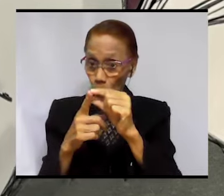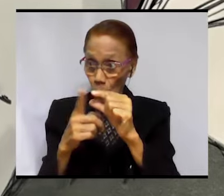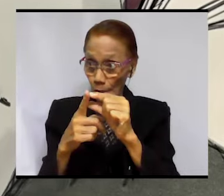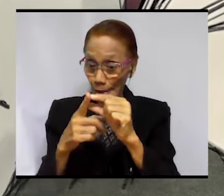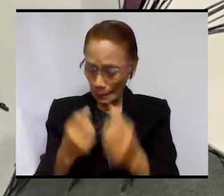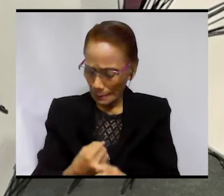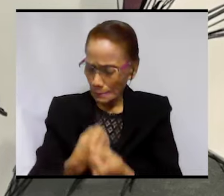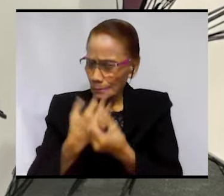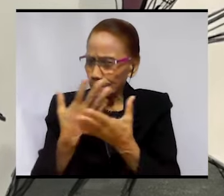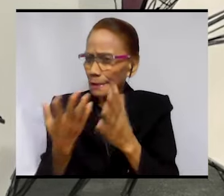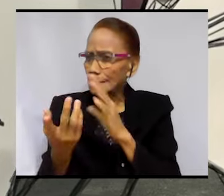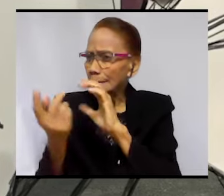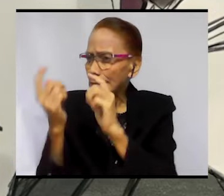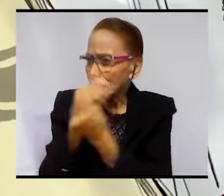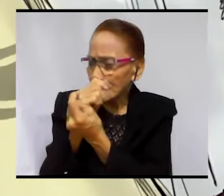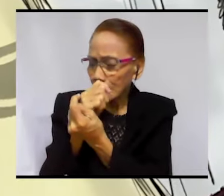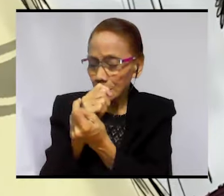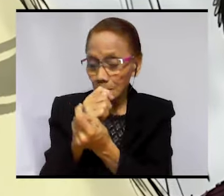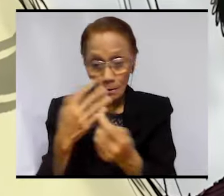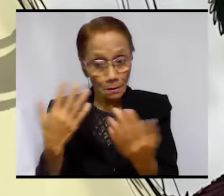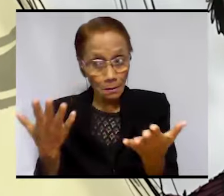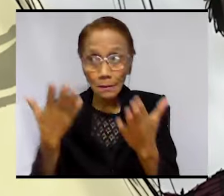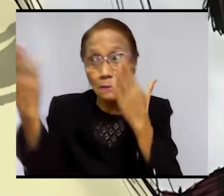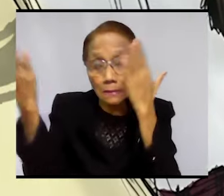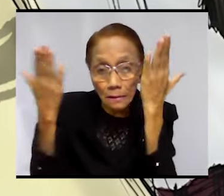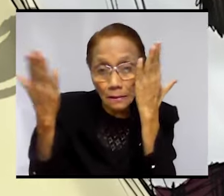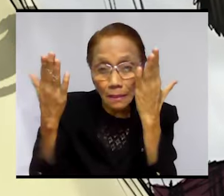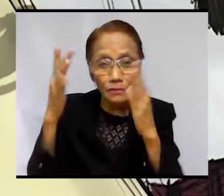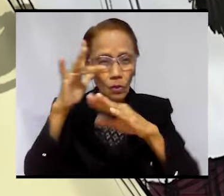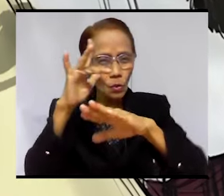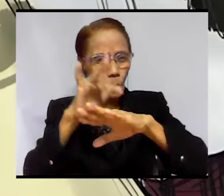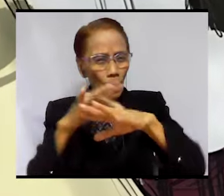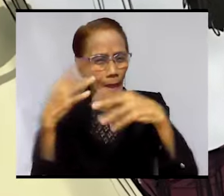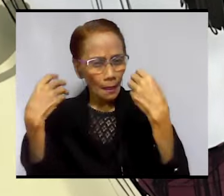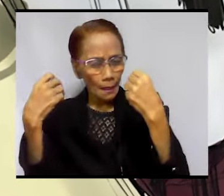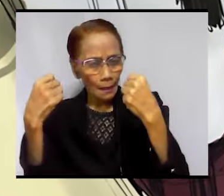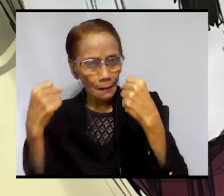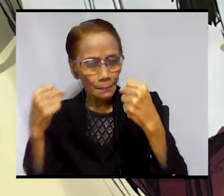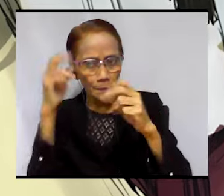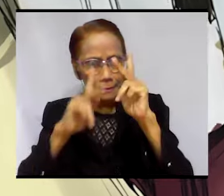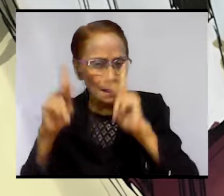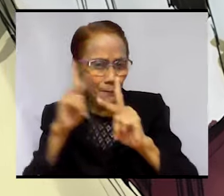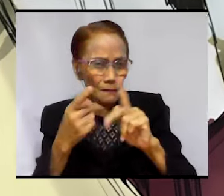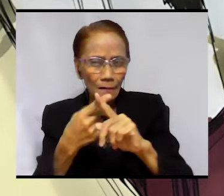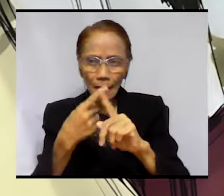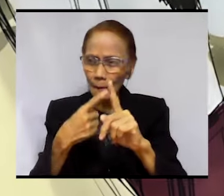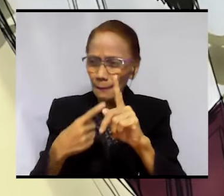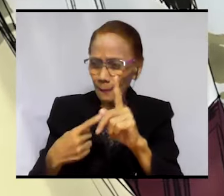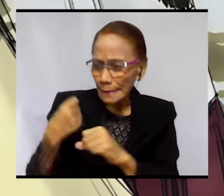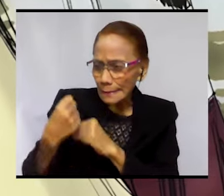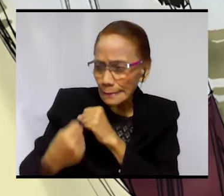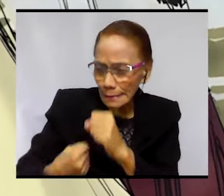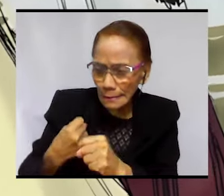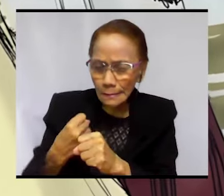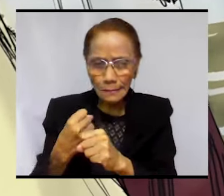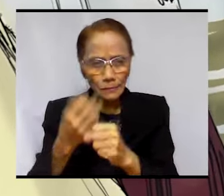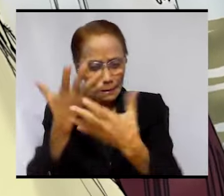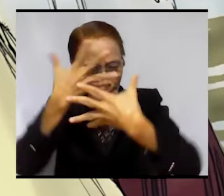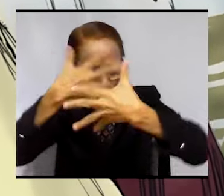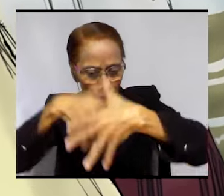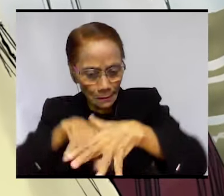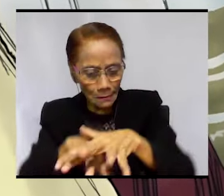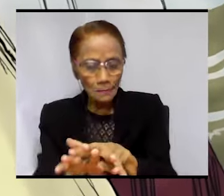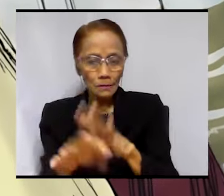inspire conversion and change. It is a service to heal people of their afflictions, reintegrating them